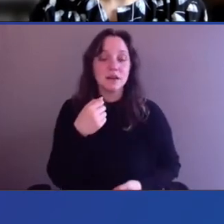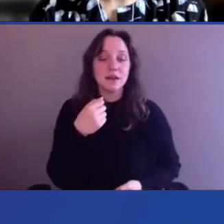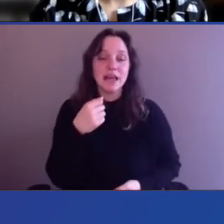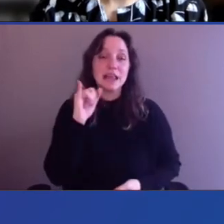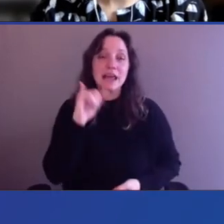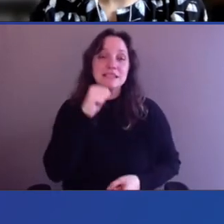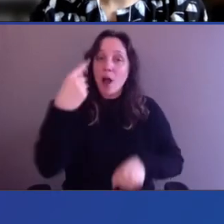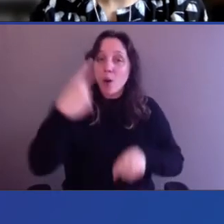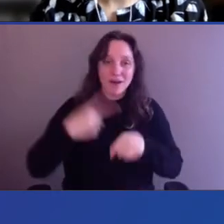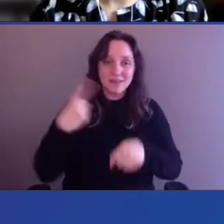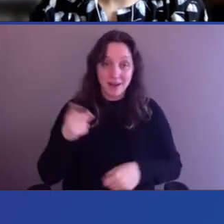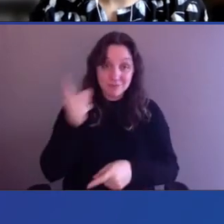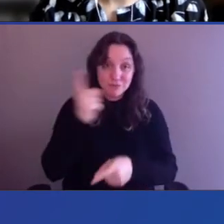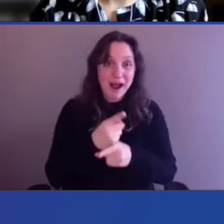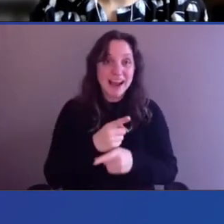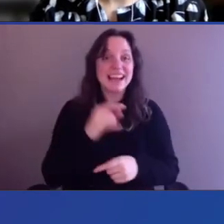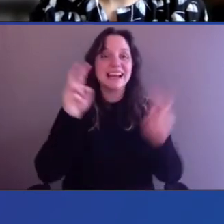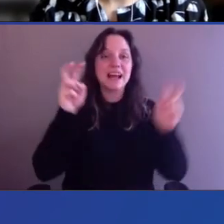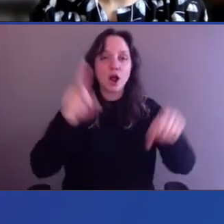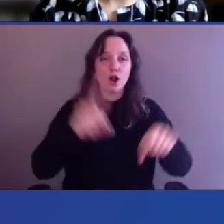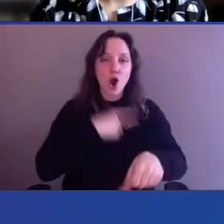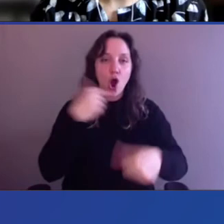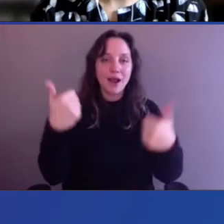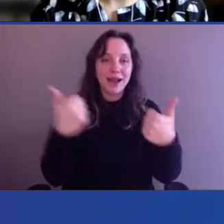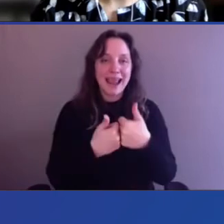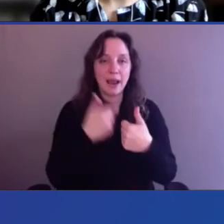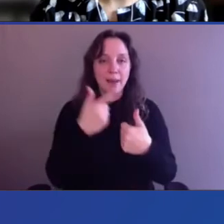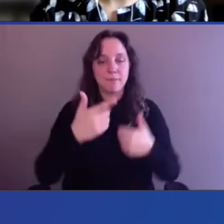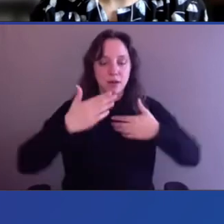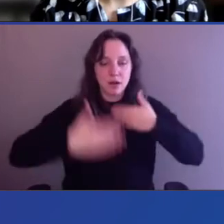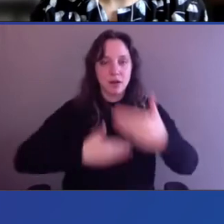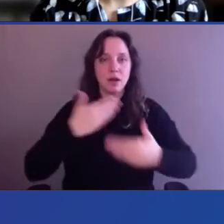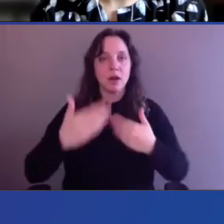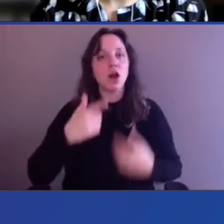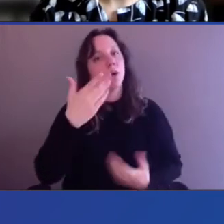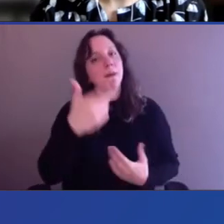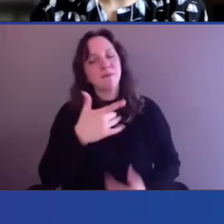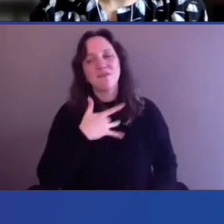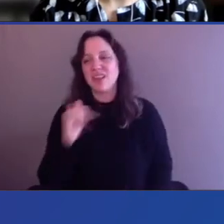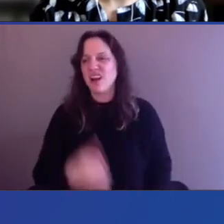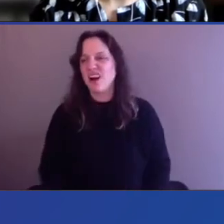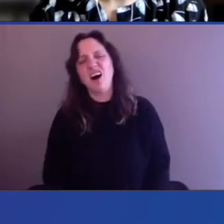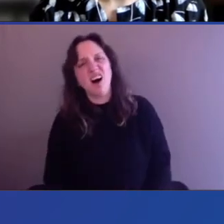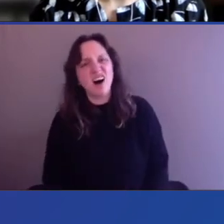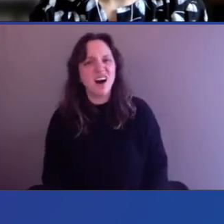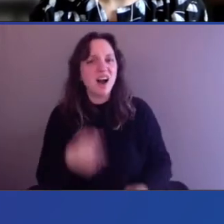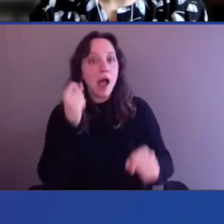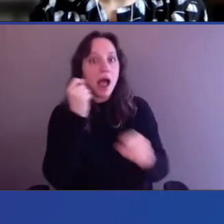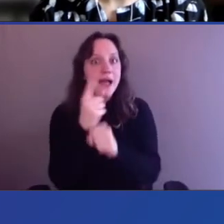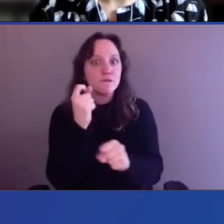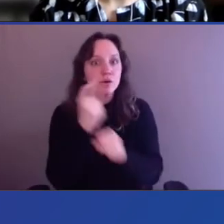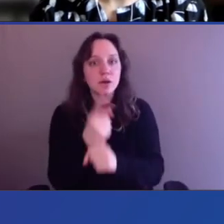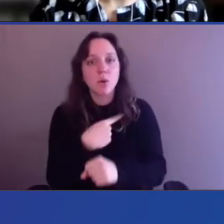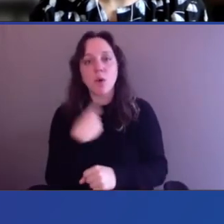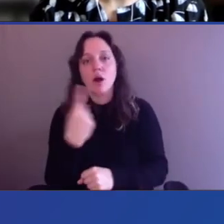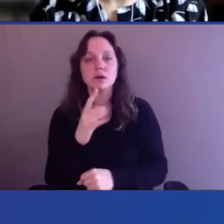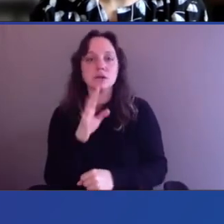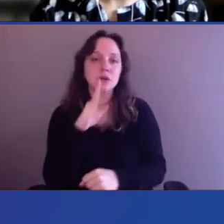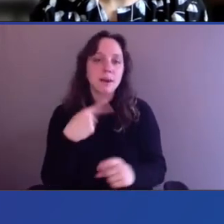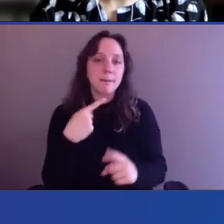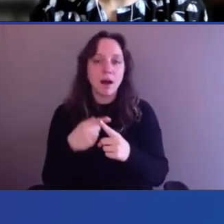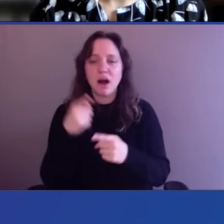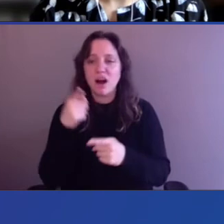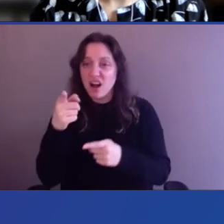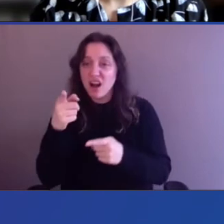game. You know, you may say something and you may think, well, every year we talk about, you know, individual artists getting access